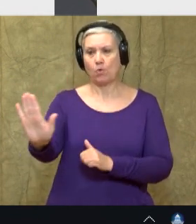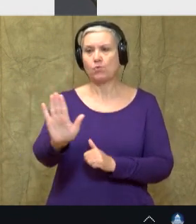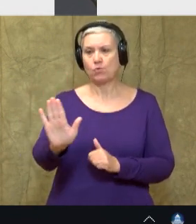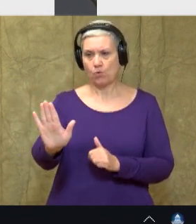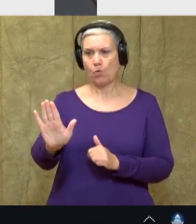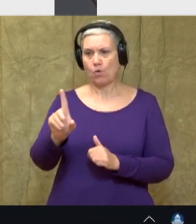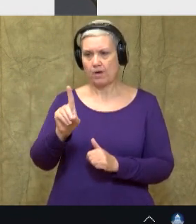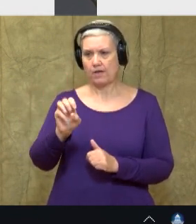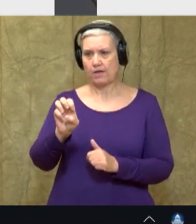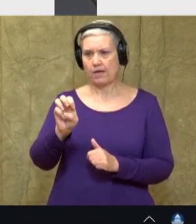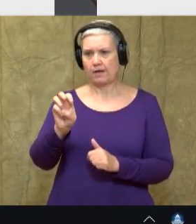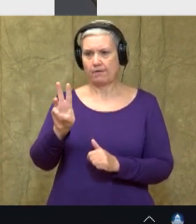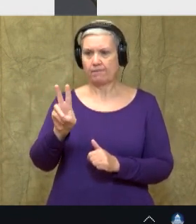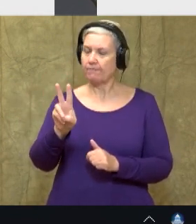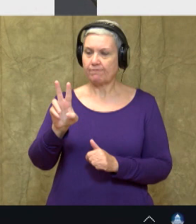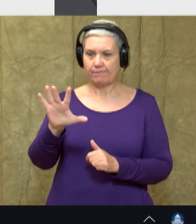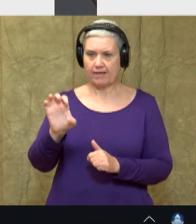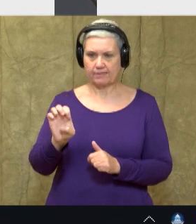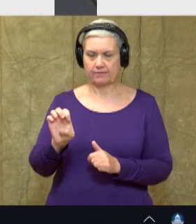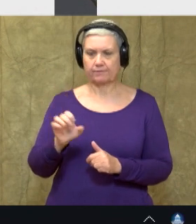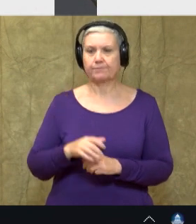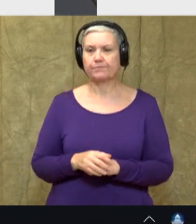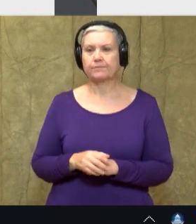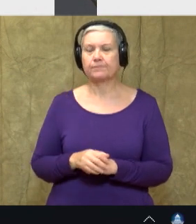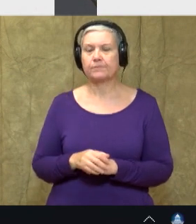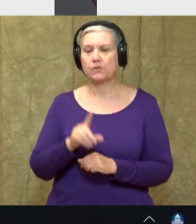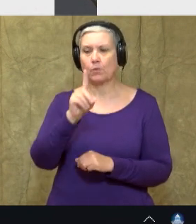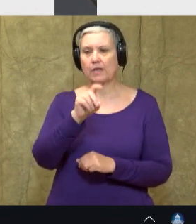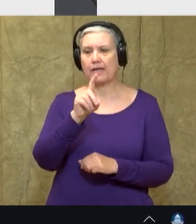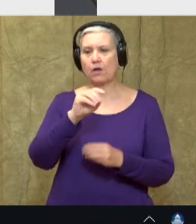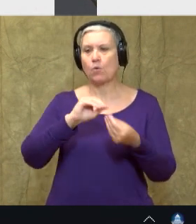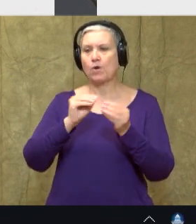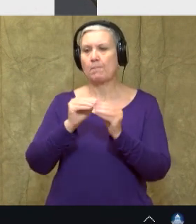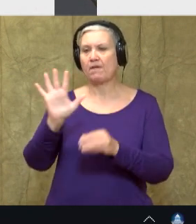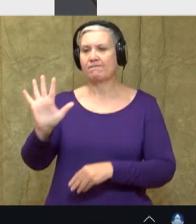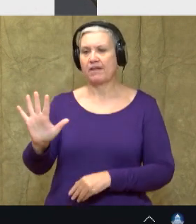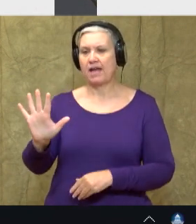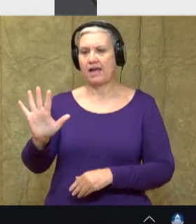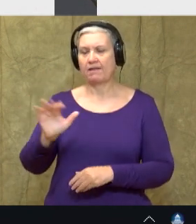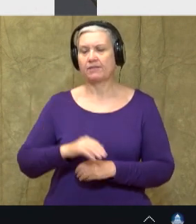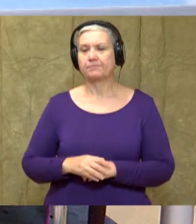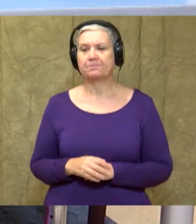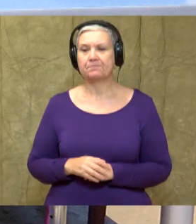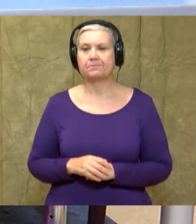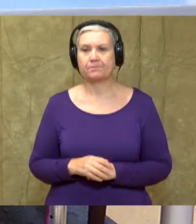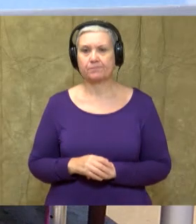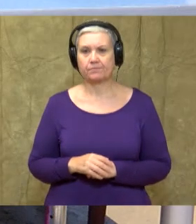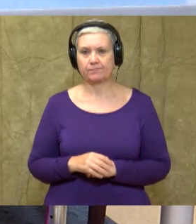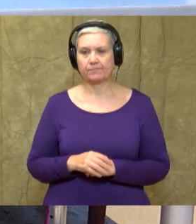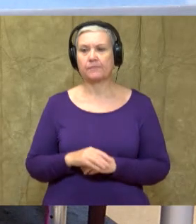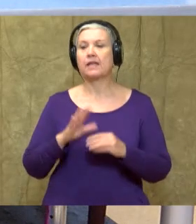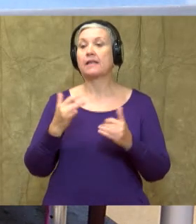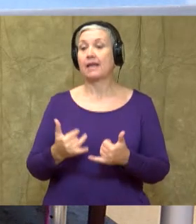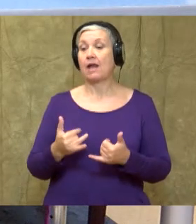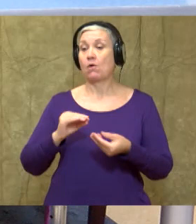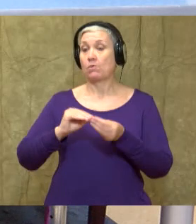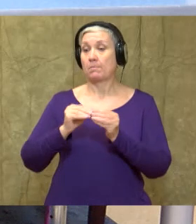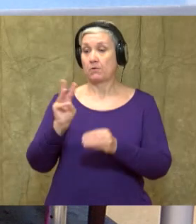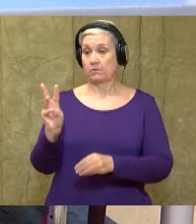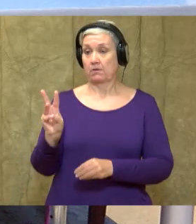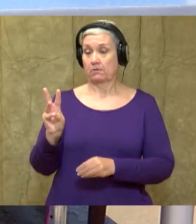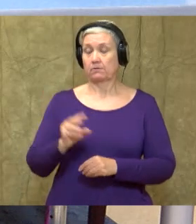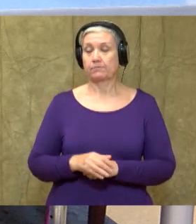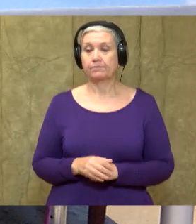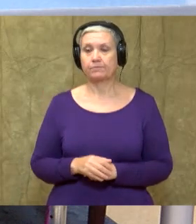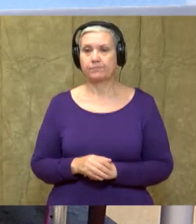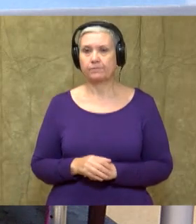device by clicking the slide that we're on. We're on slide number 5, moving on to slide number 6. A